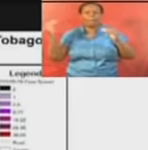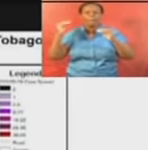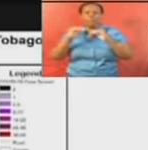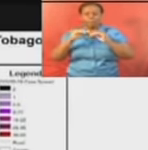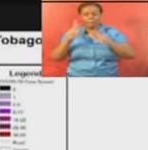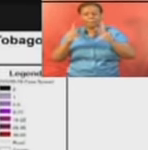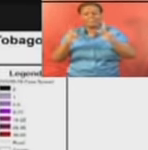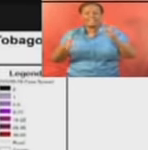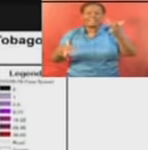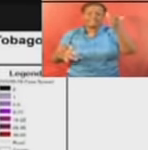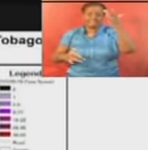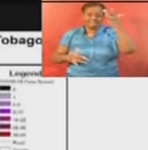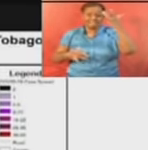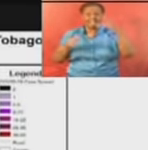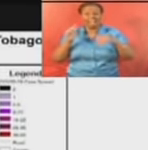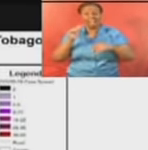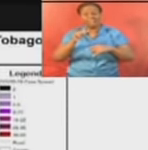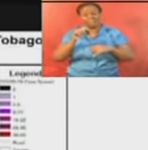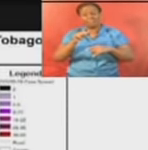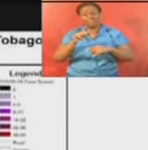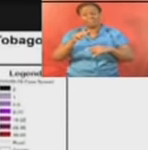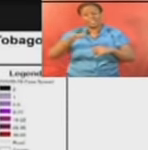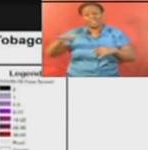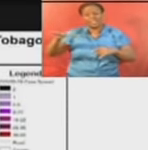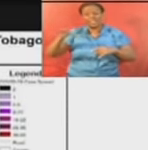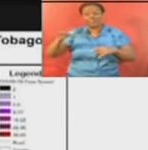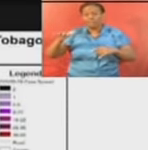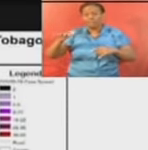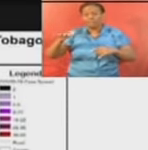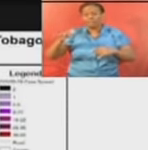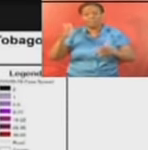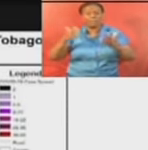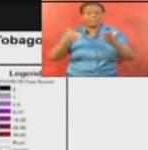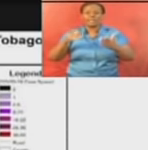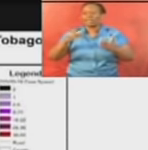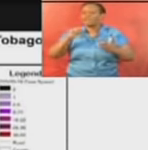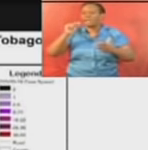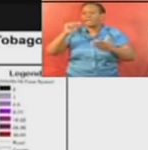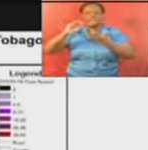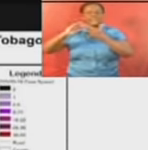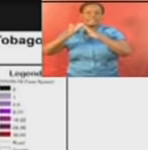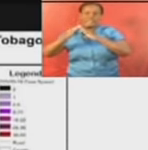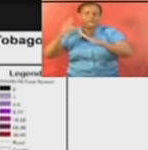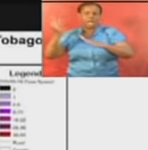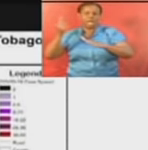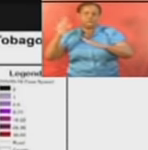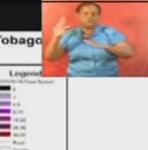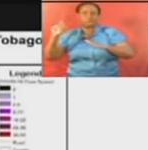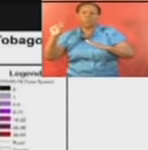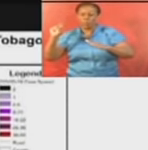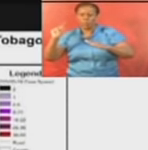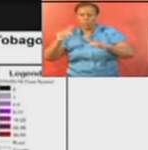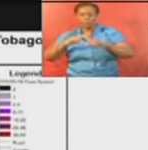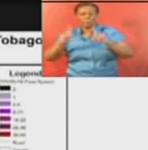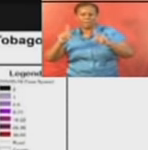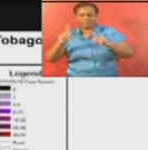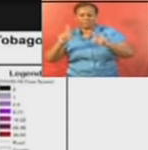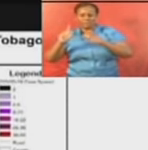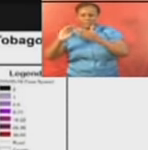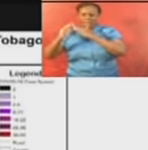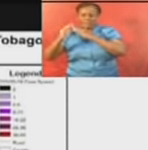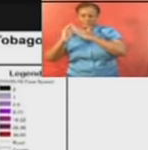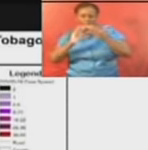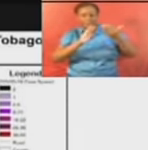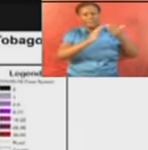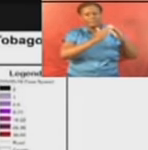centers than the initial or the previous graphs may be giving you the impression that there are. We need you to understand that there is nowhere where